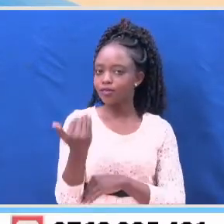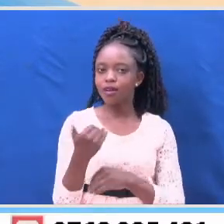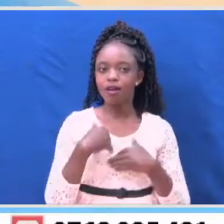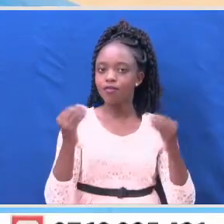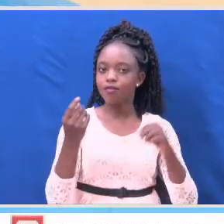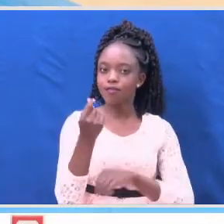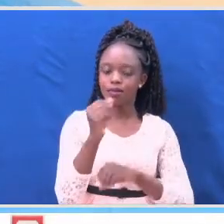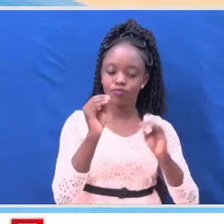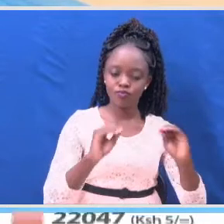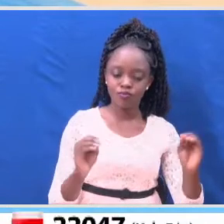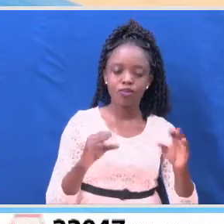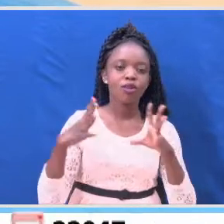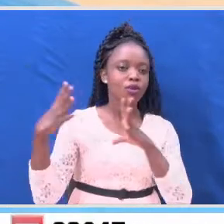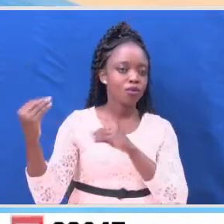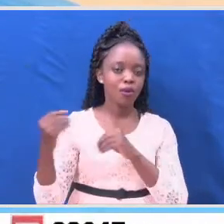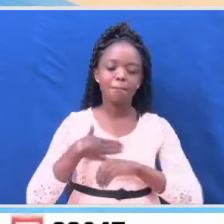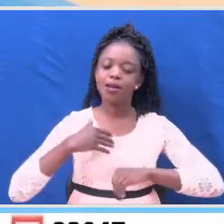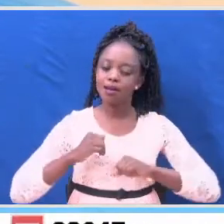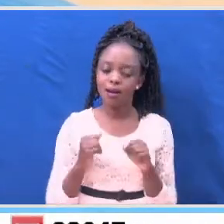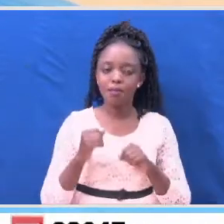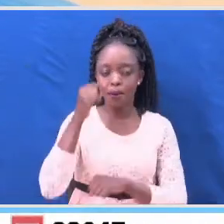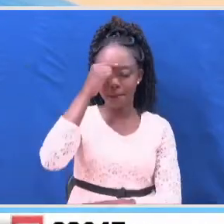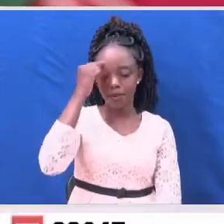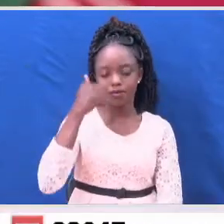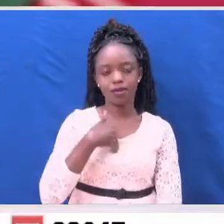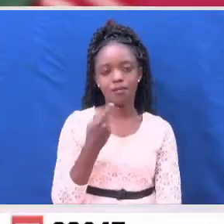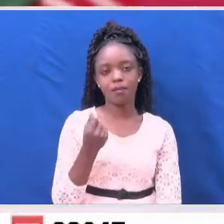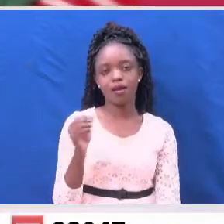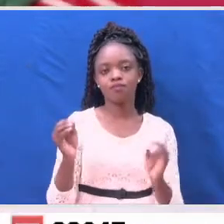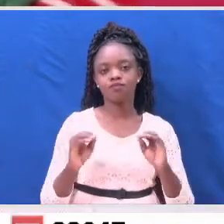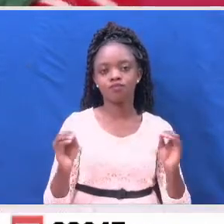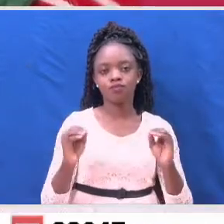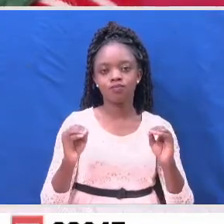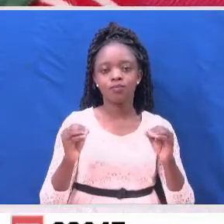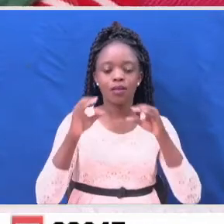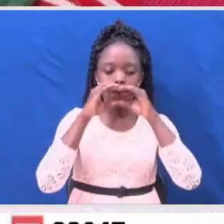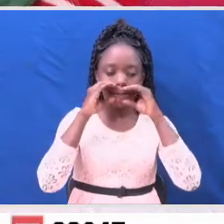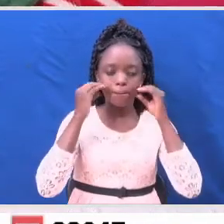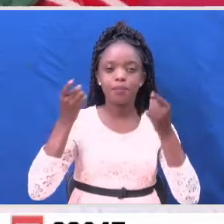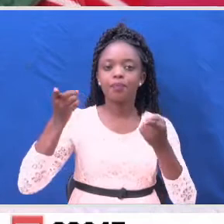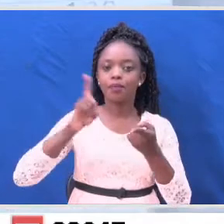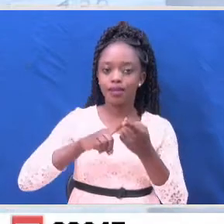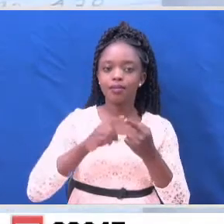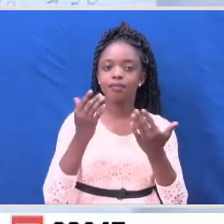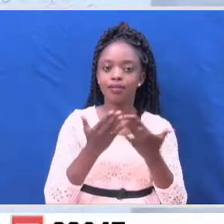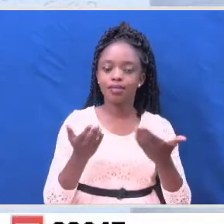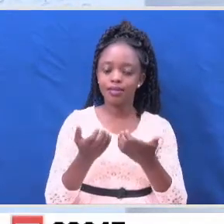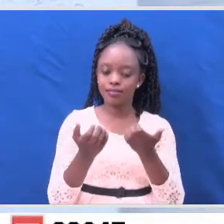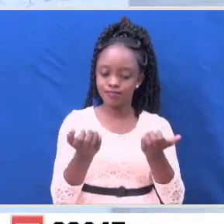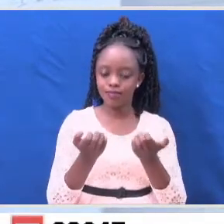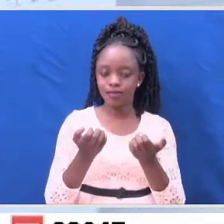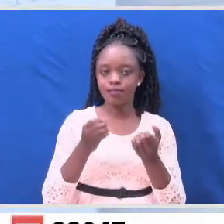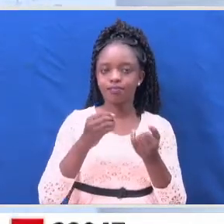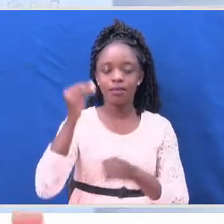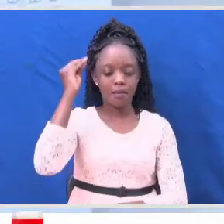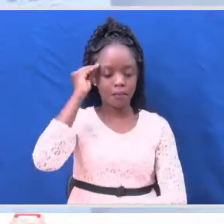tu. Nilifurahia josi kukua na yoyote. Face masks have now been added into the list of requirements